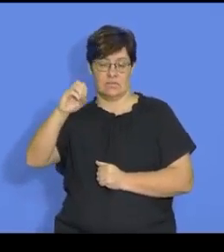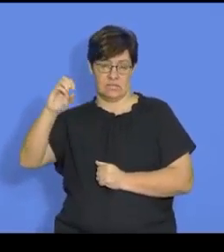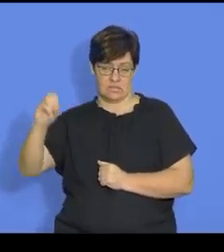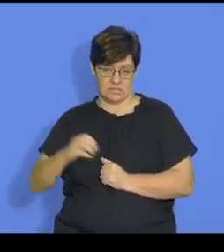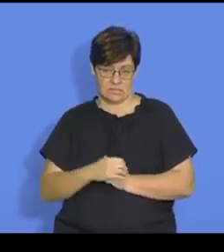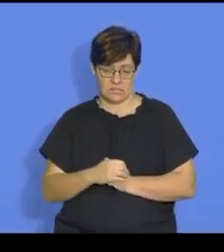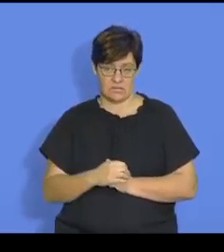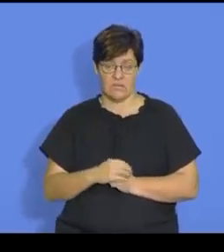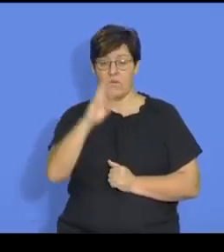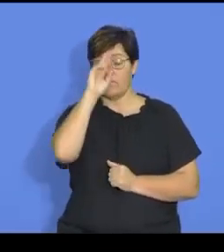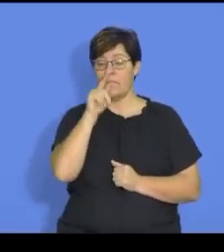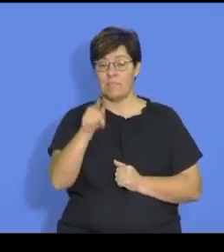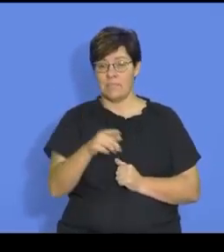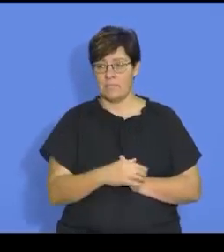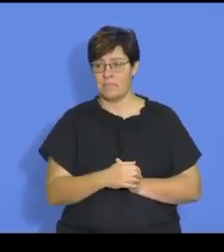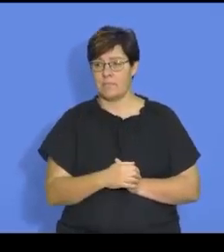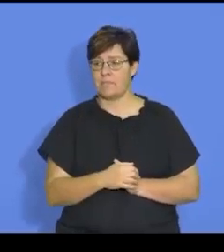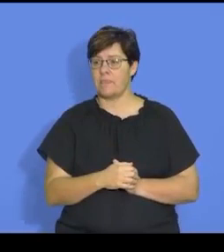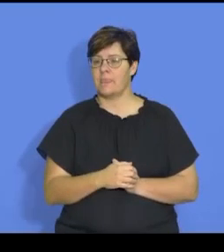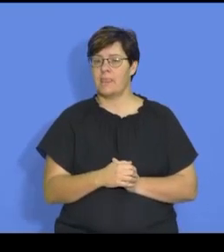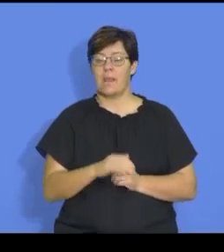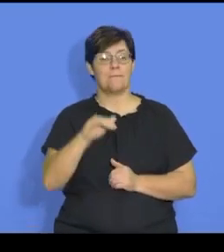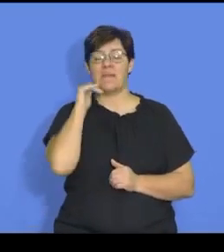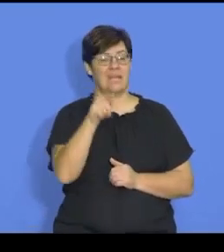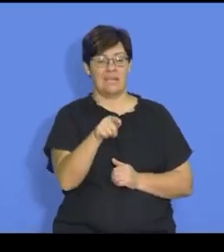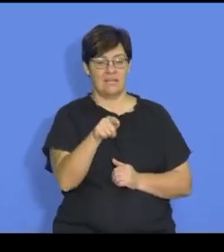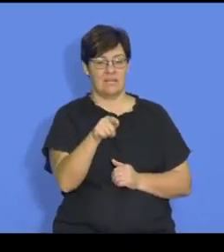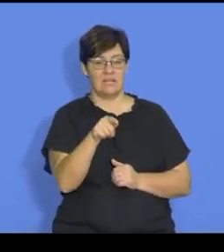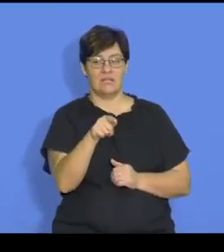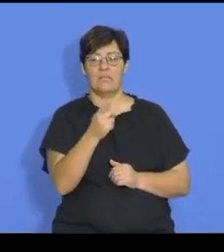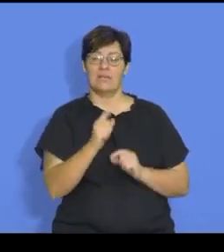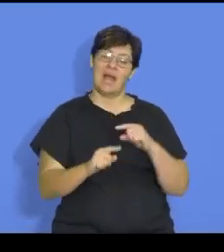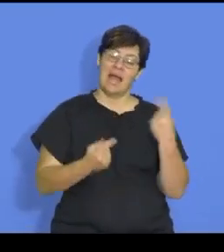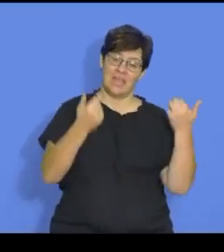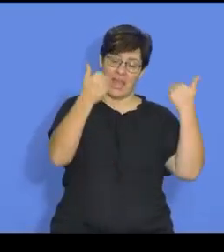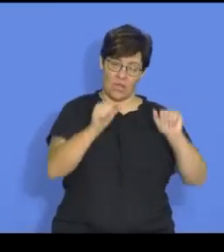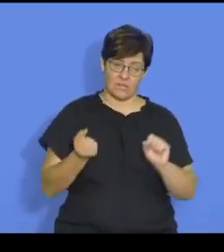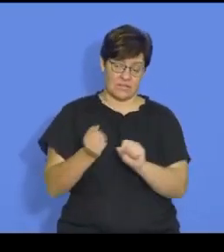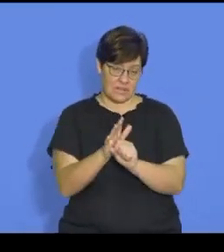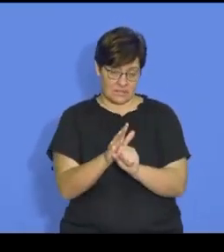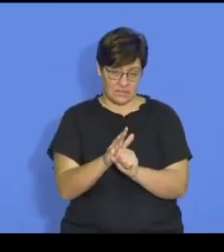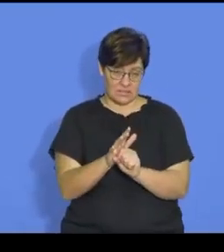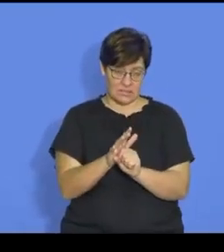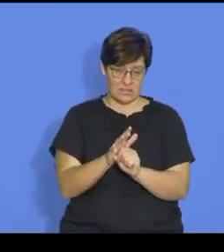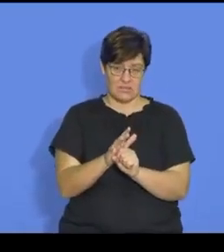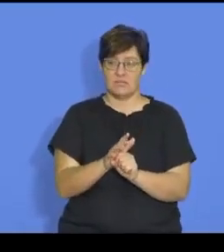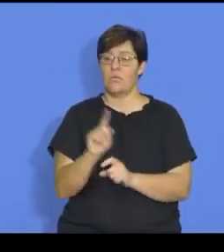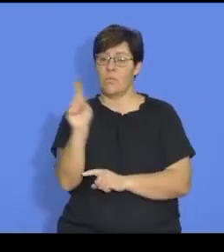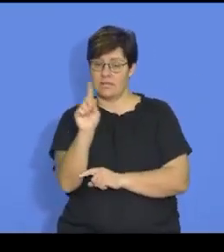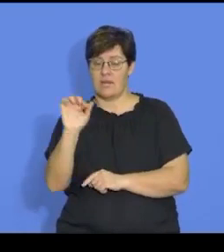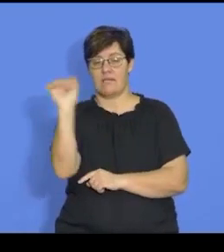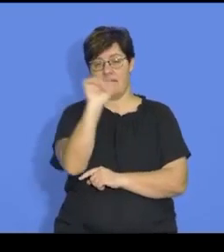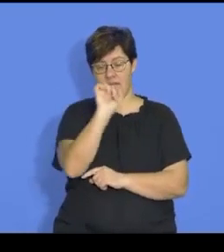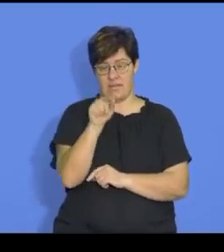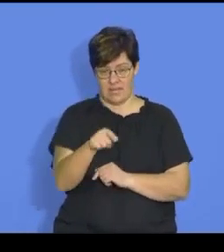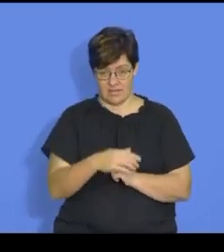120,000. And please remember, guys, it's not going to be bank, but obviously the other account affected would be